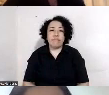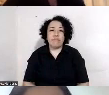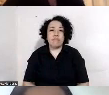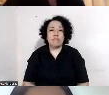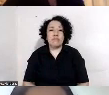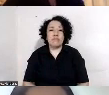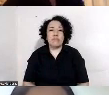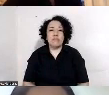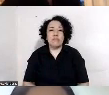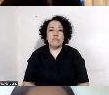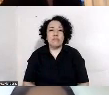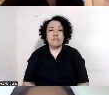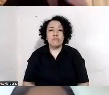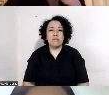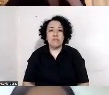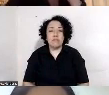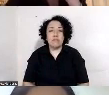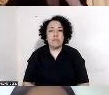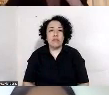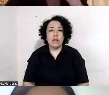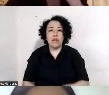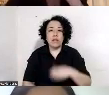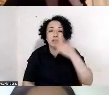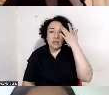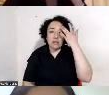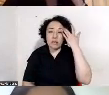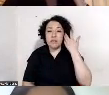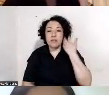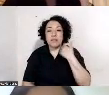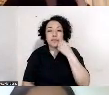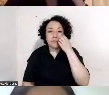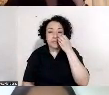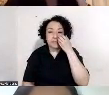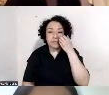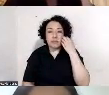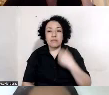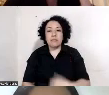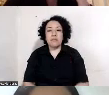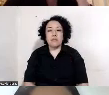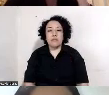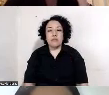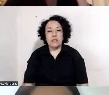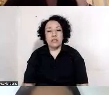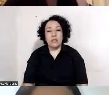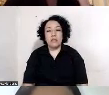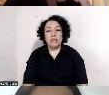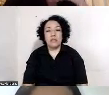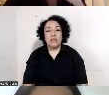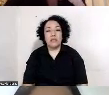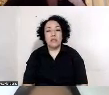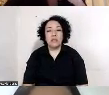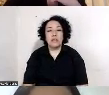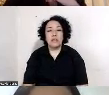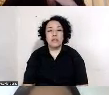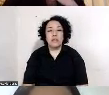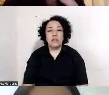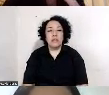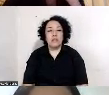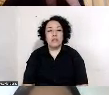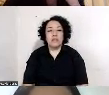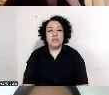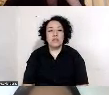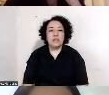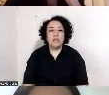this grant was because we have a colleague, a dean at UConn, who has a son with a very,